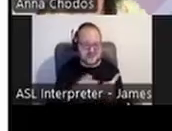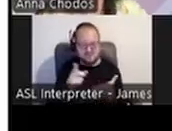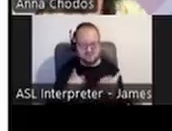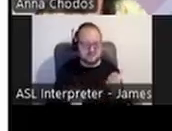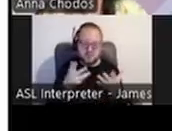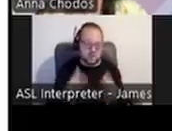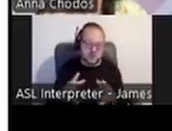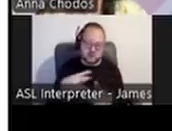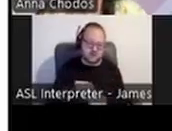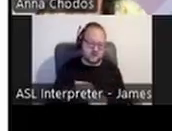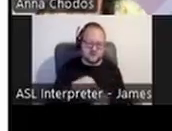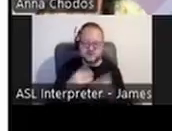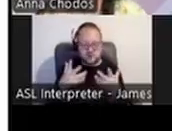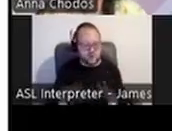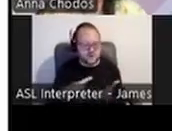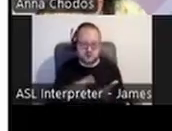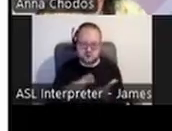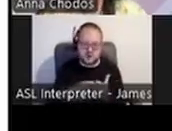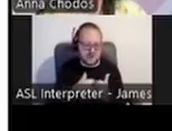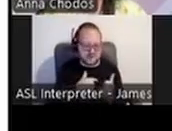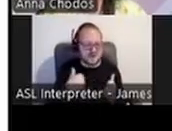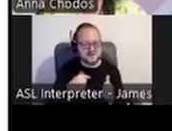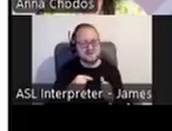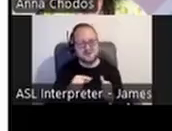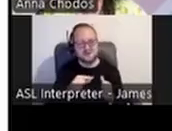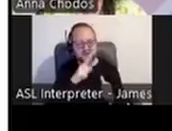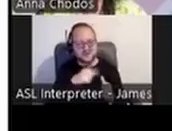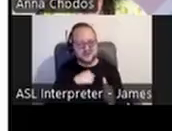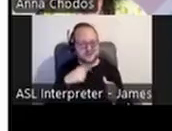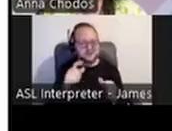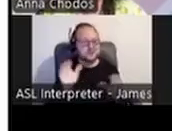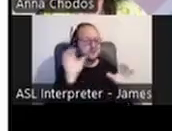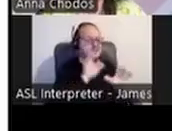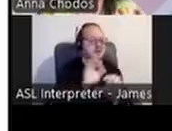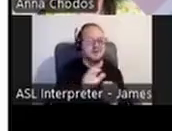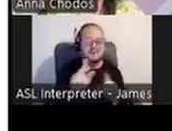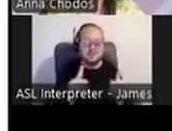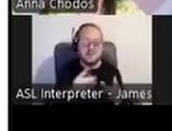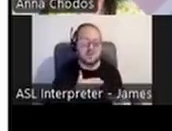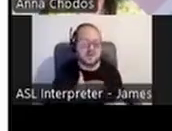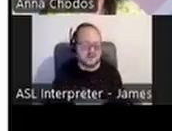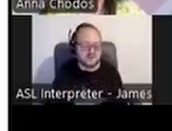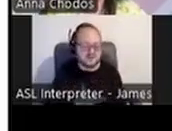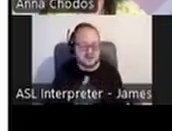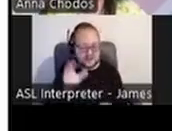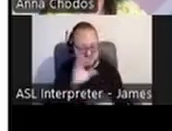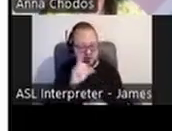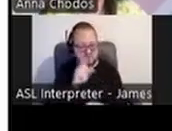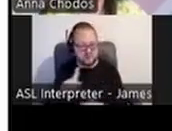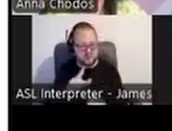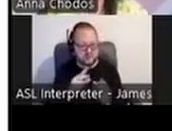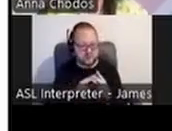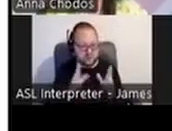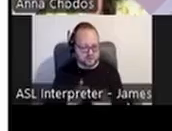and, continuing to look for those partners, those champions. So that's what we've basically done, is